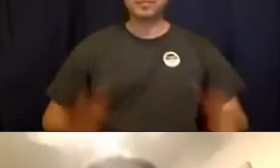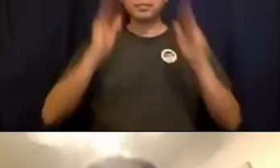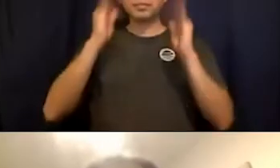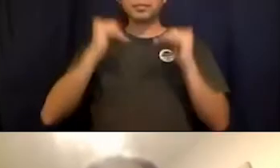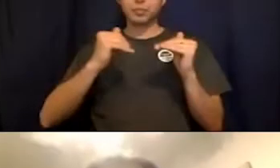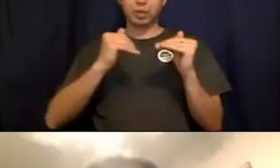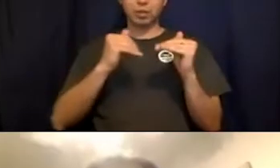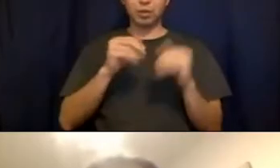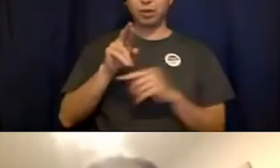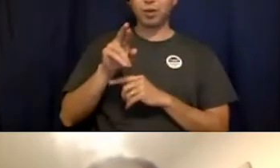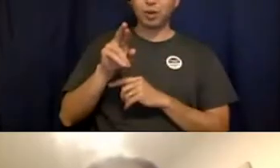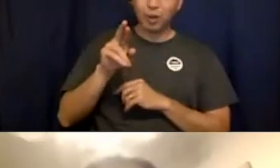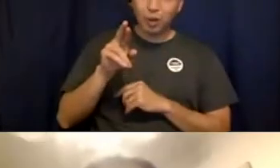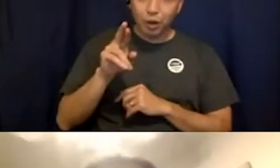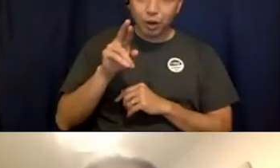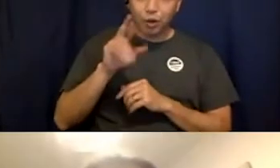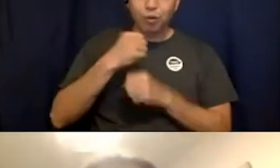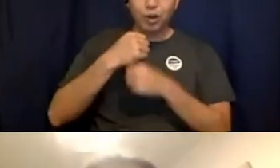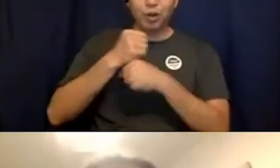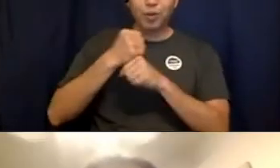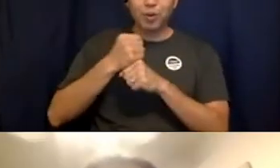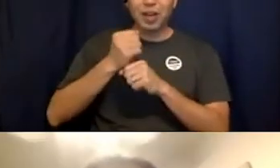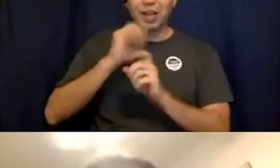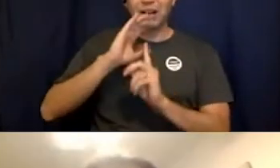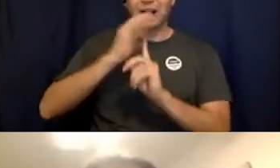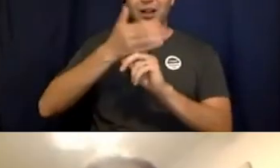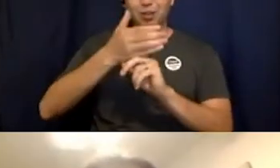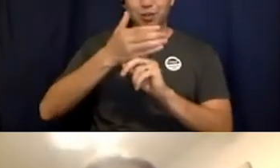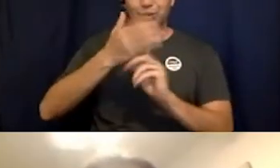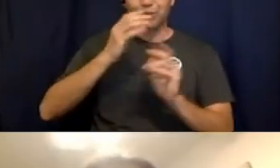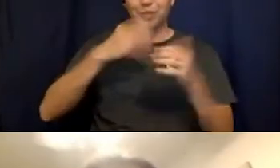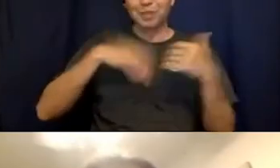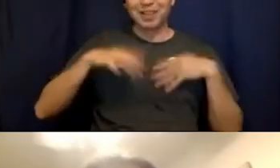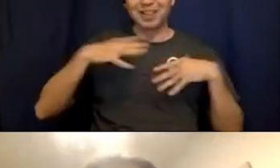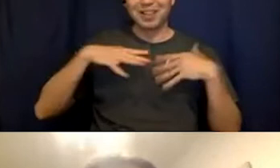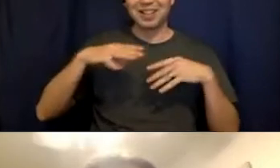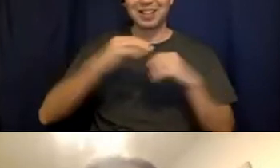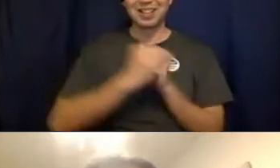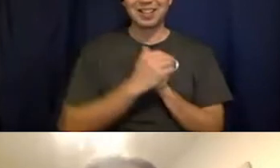is Cheer Bear, first of all. So he's cheer here to bear. Bring cheer to everybody. So